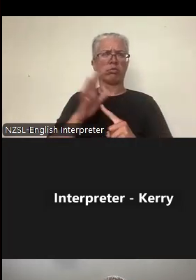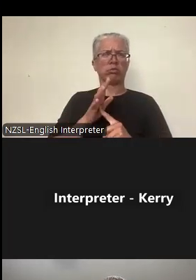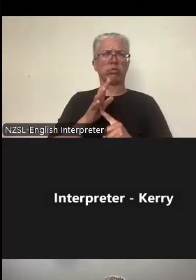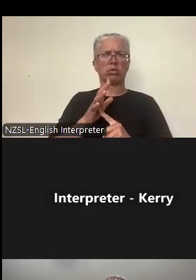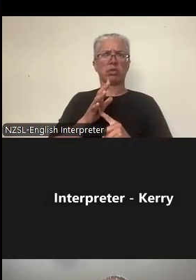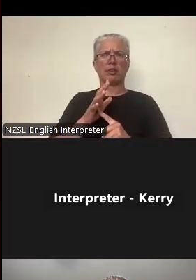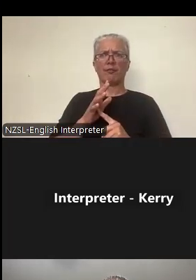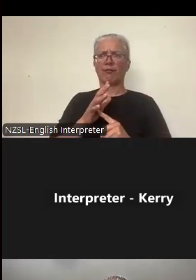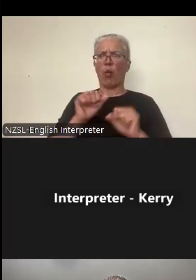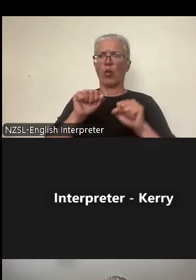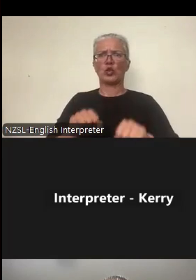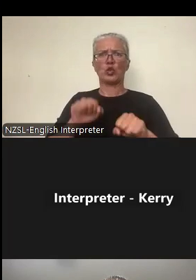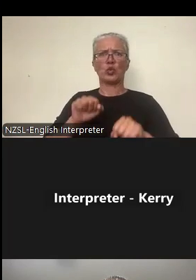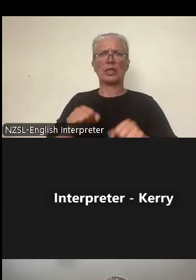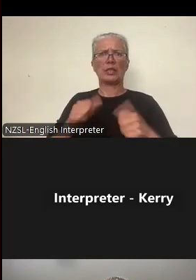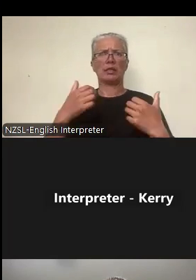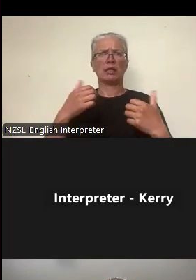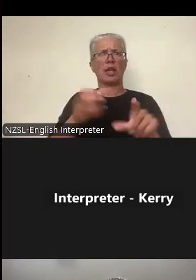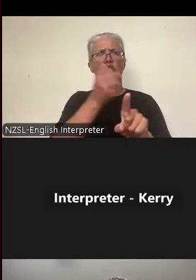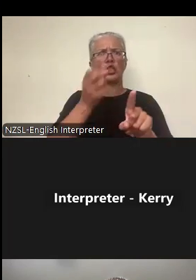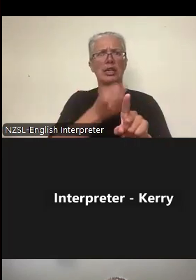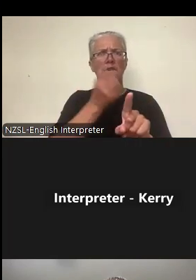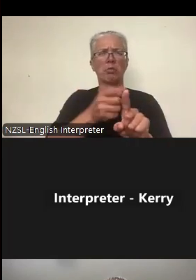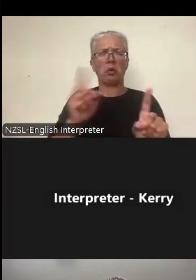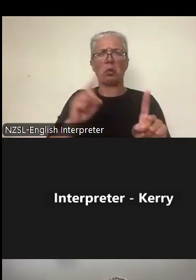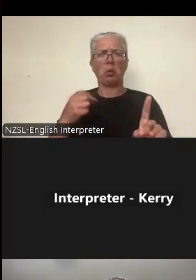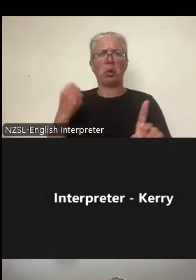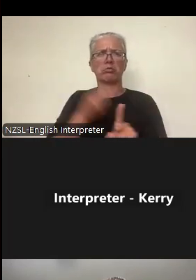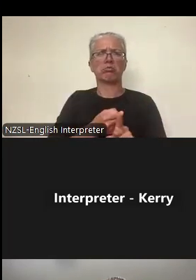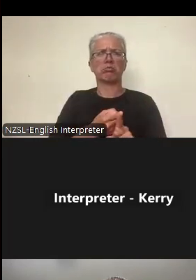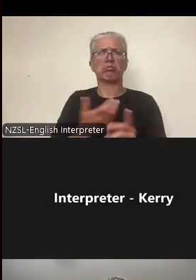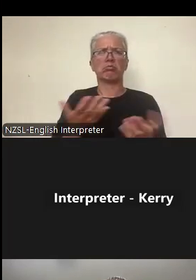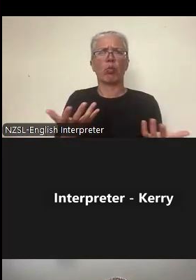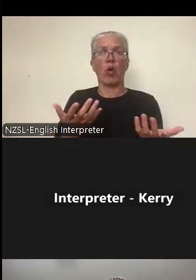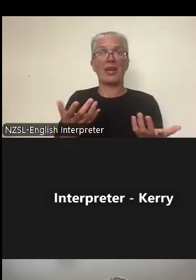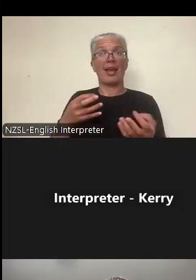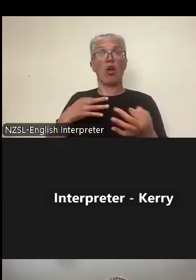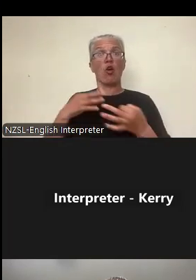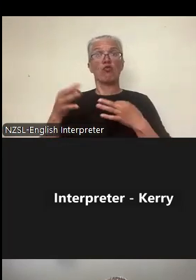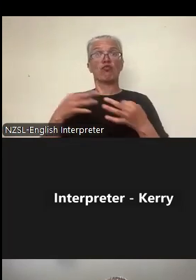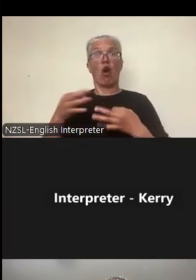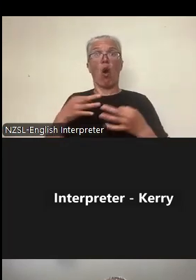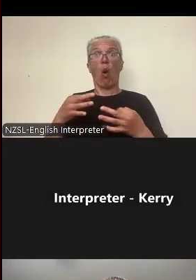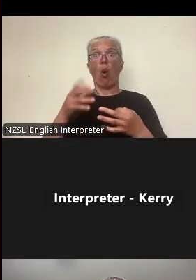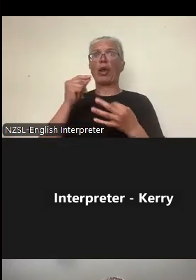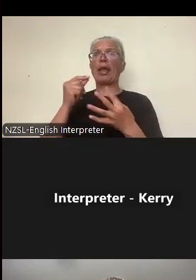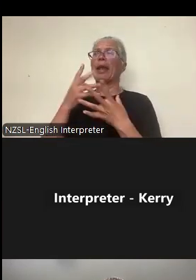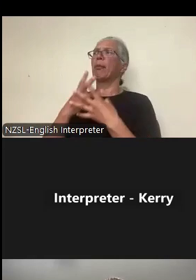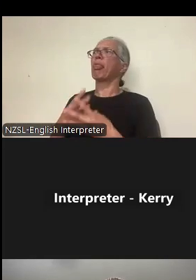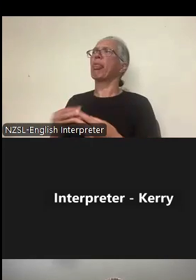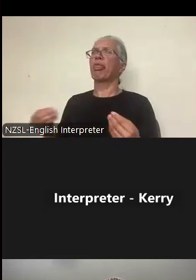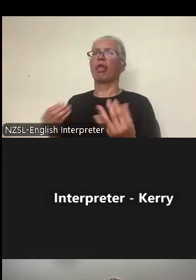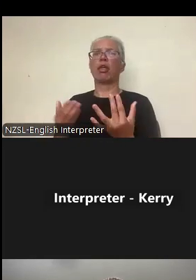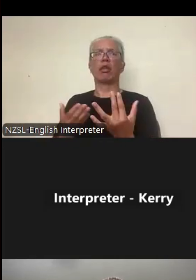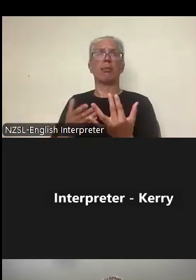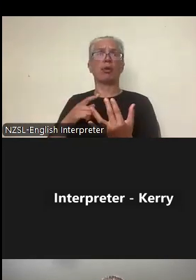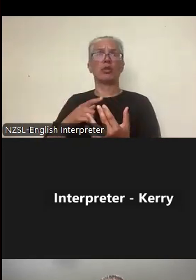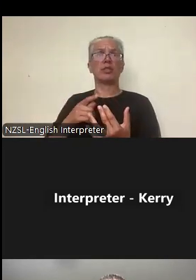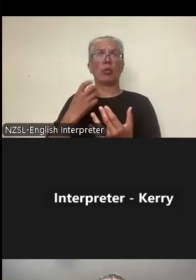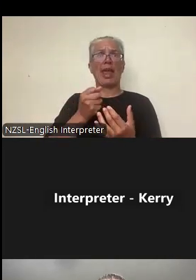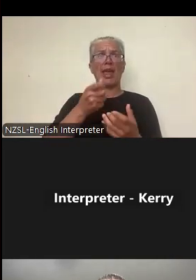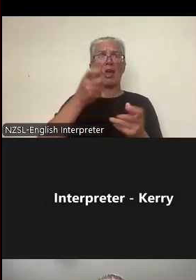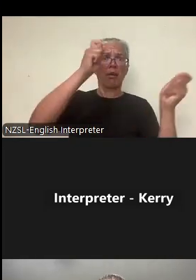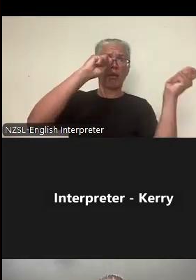student achievement? And this role can get a little lost in our daily work because of all the other busyness